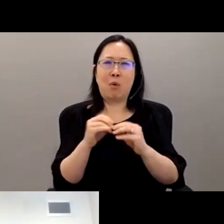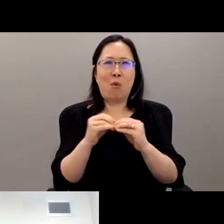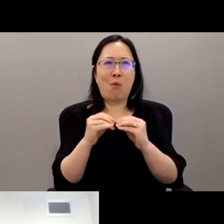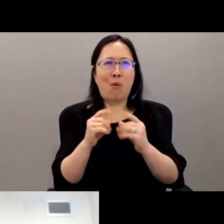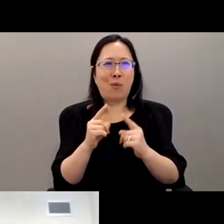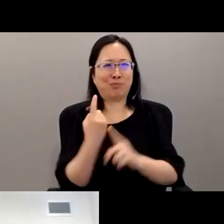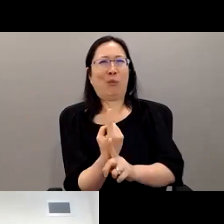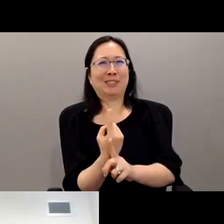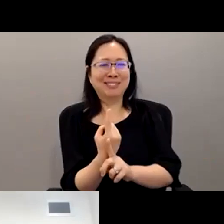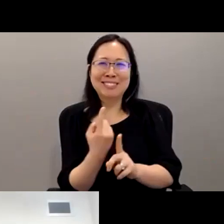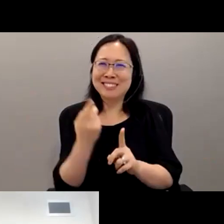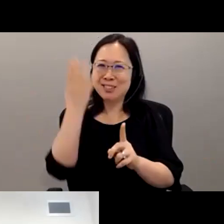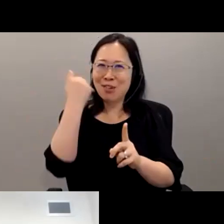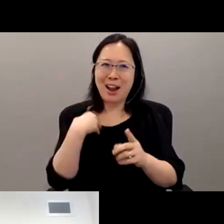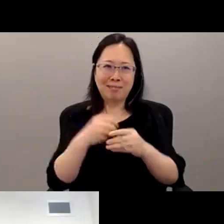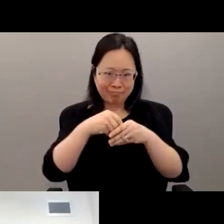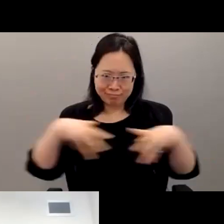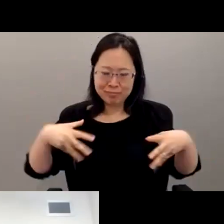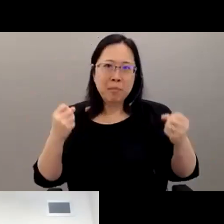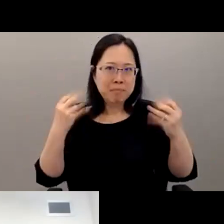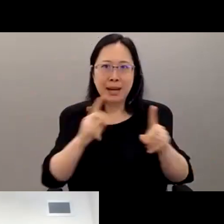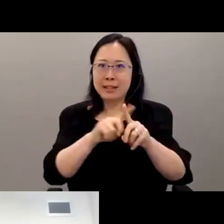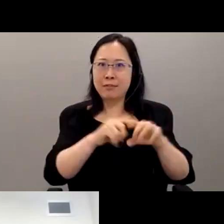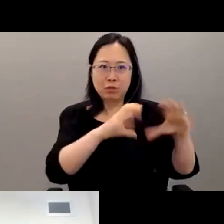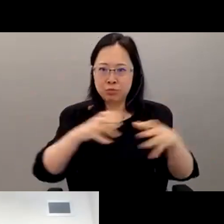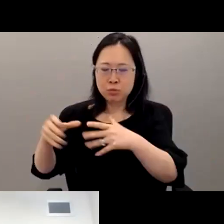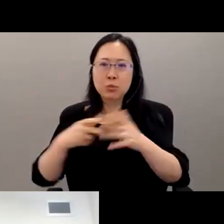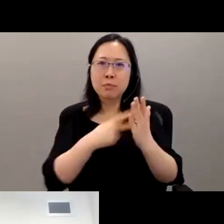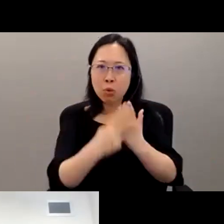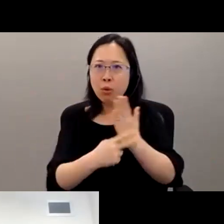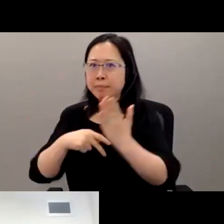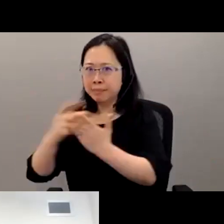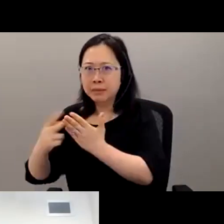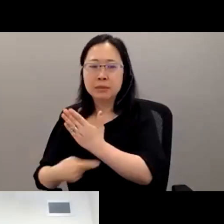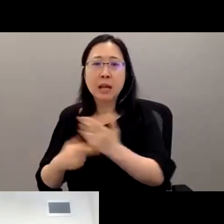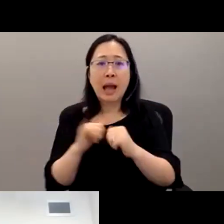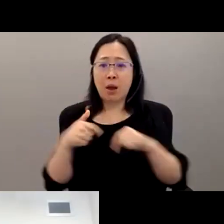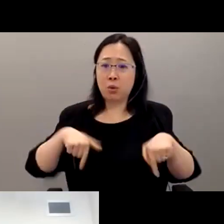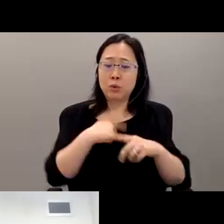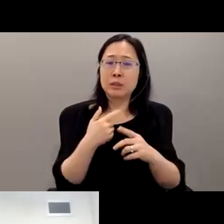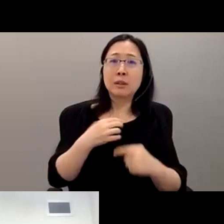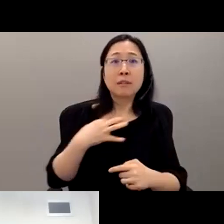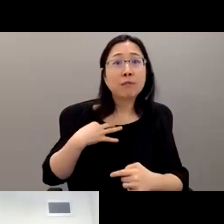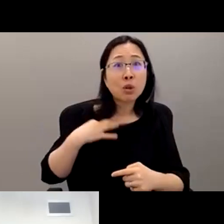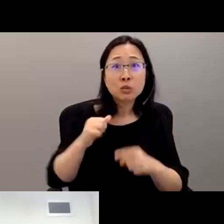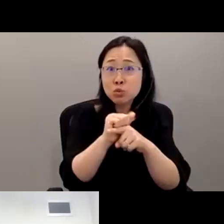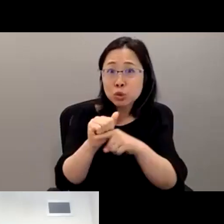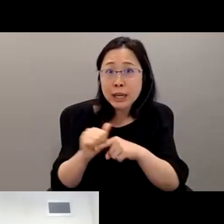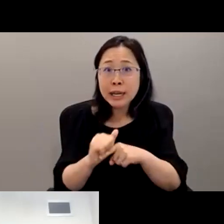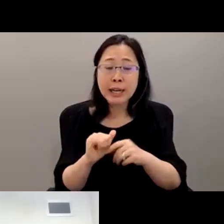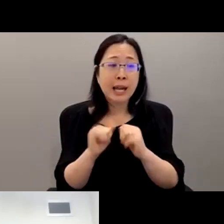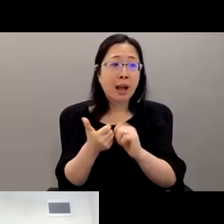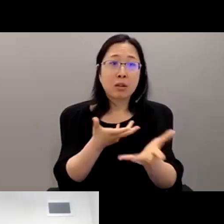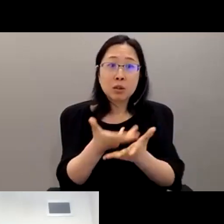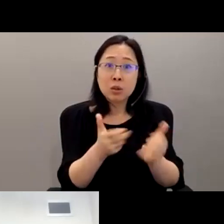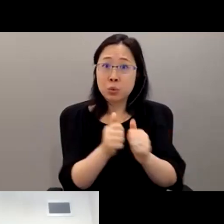the sort of intentional way that we specifically train our community volunteers in older adult specific